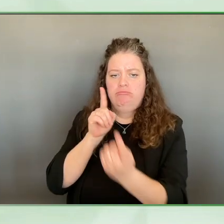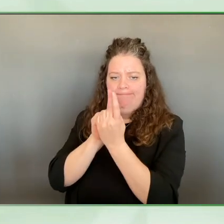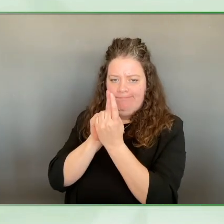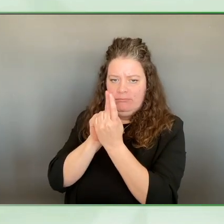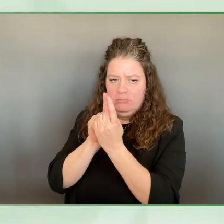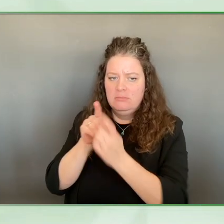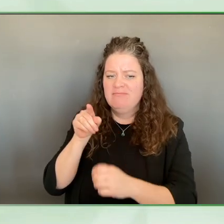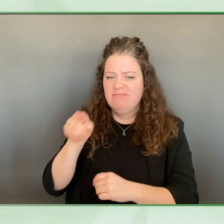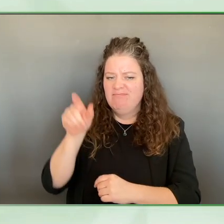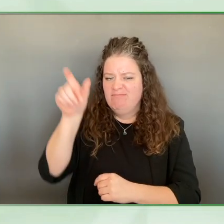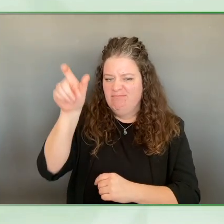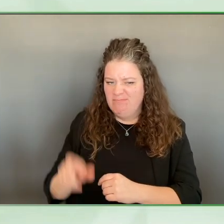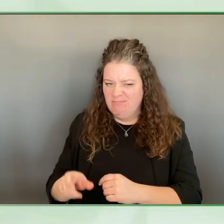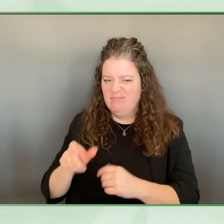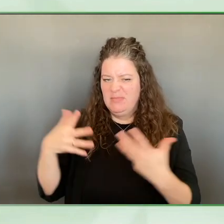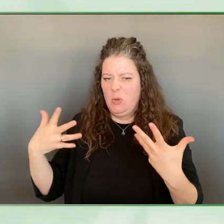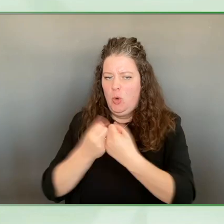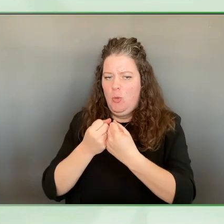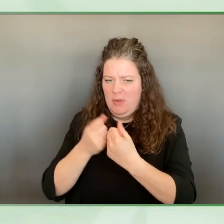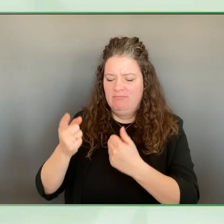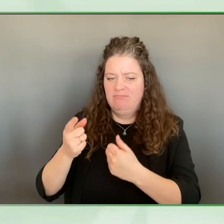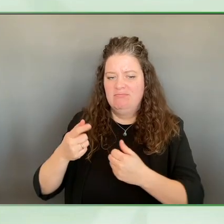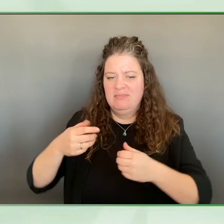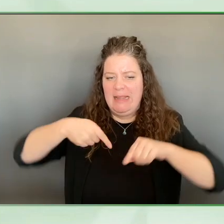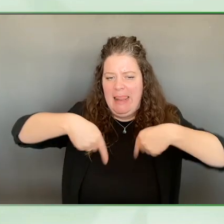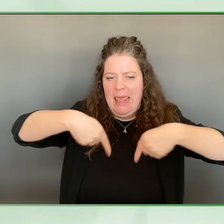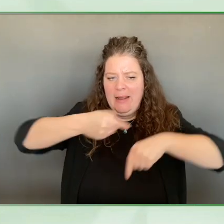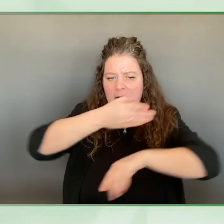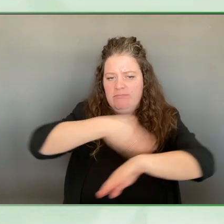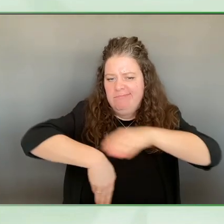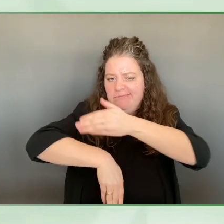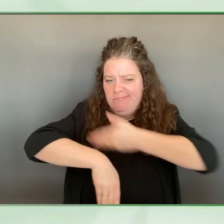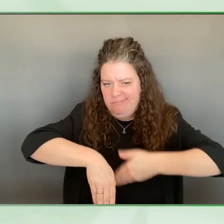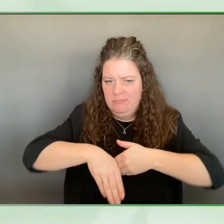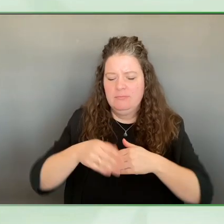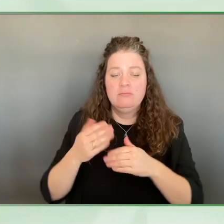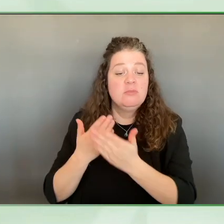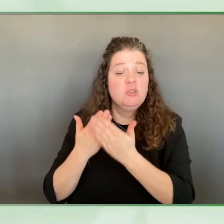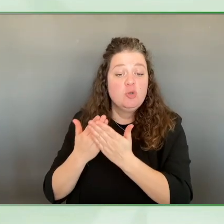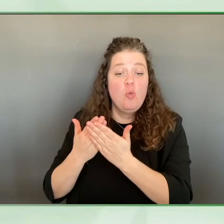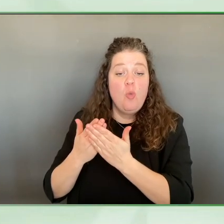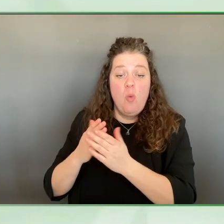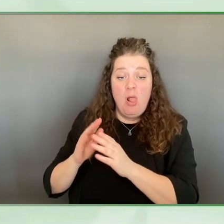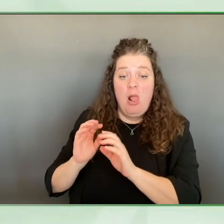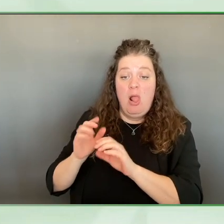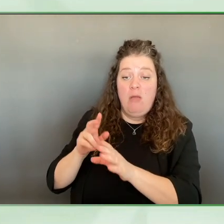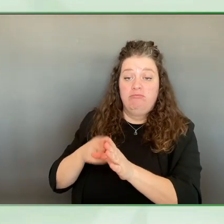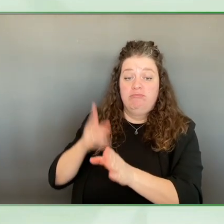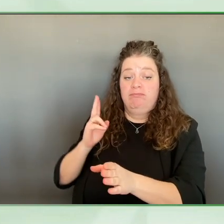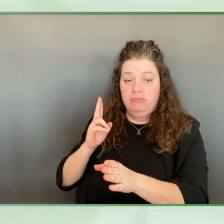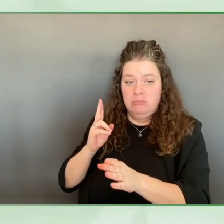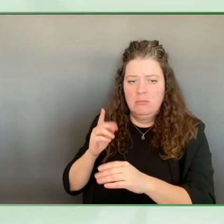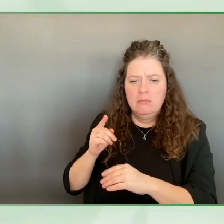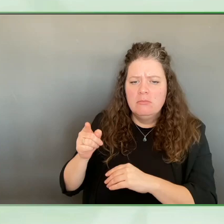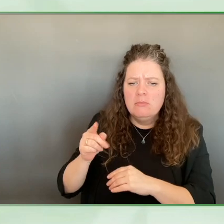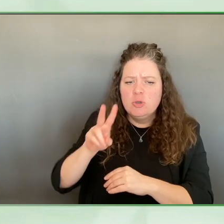legs. And at this time, he had already quit school, and although it was just 200 meters away, it was an uphill, rocky road,